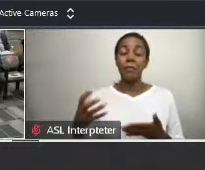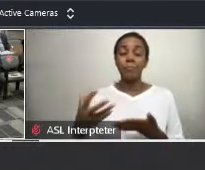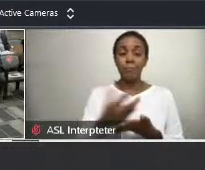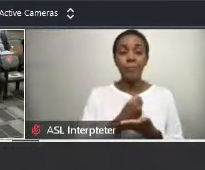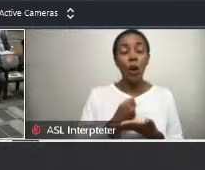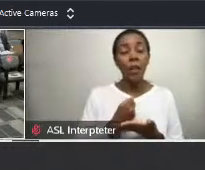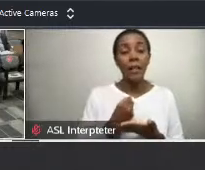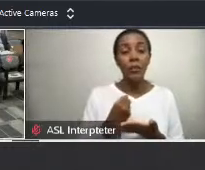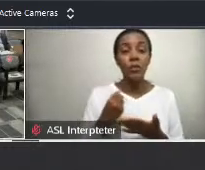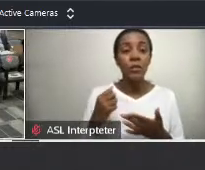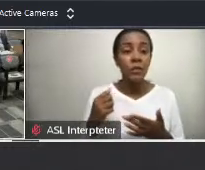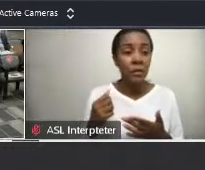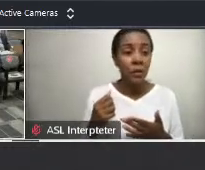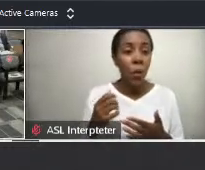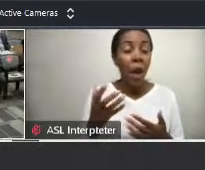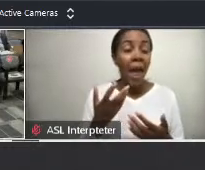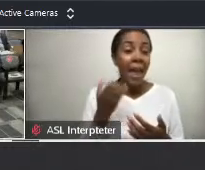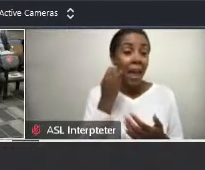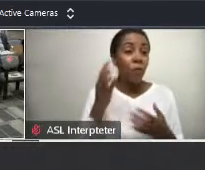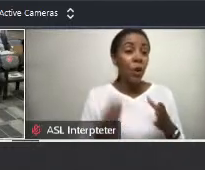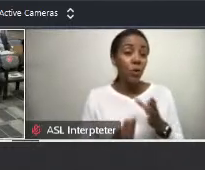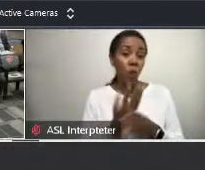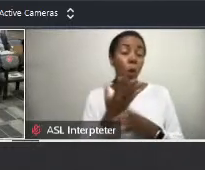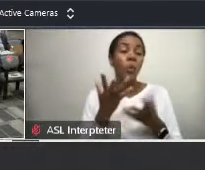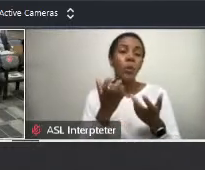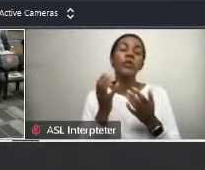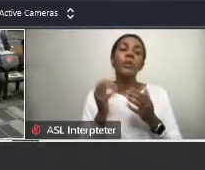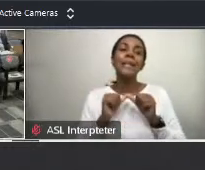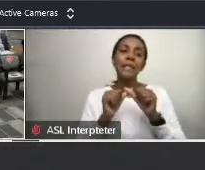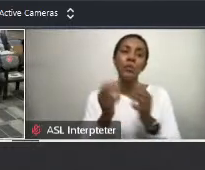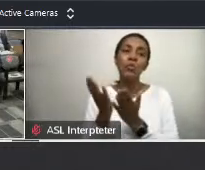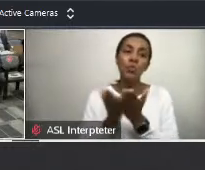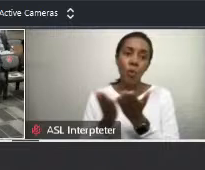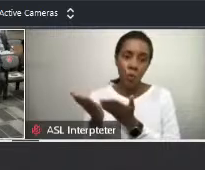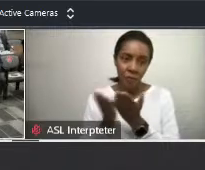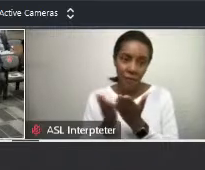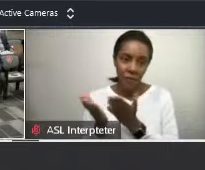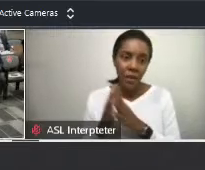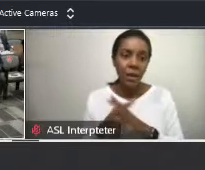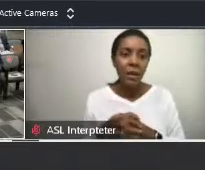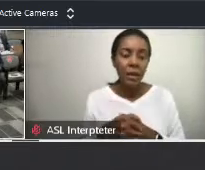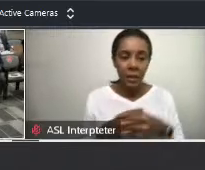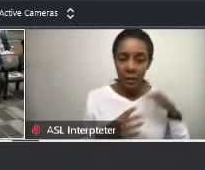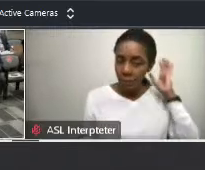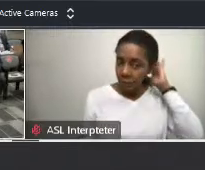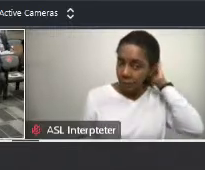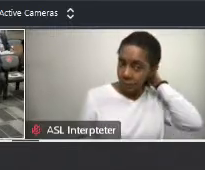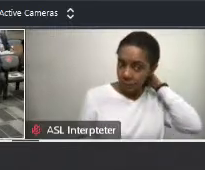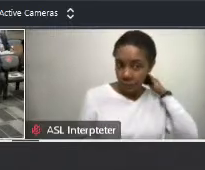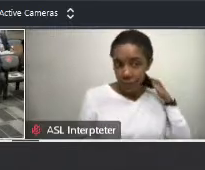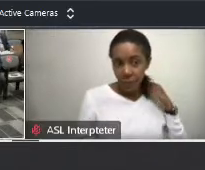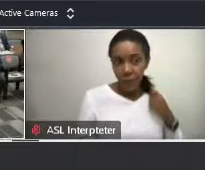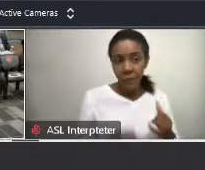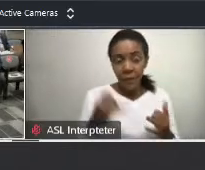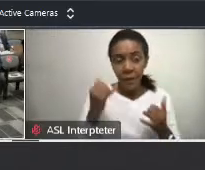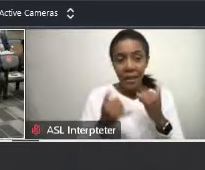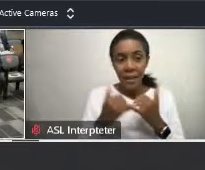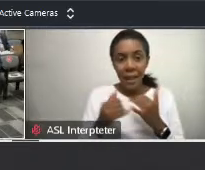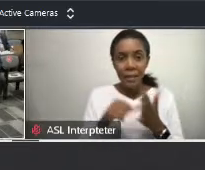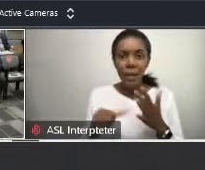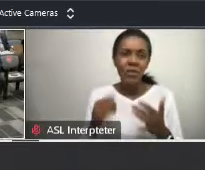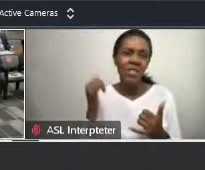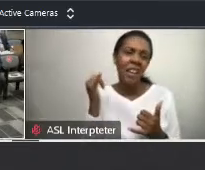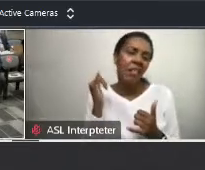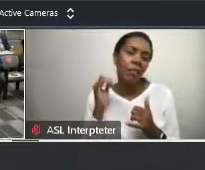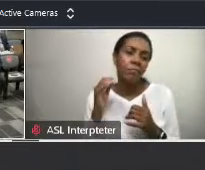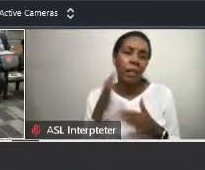system. We want to make sure as we grow, we have the capacity to serve. And the last page is closing comments, and I think I've covered those